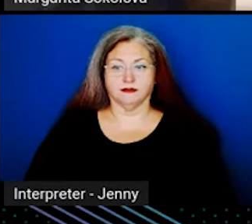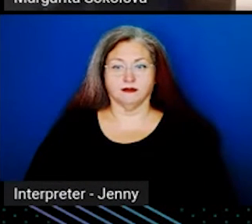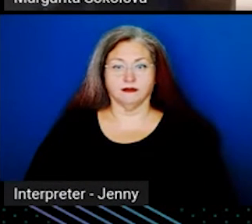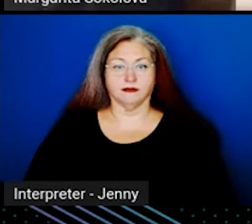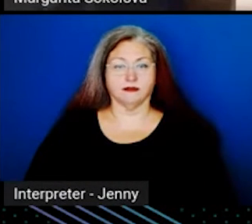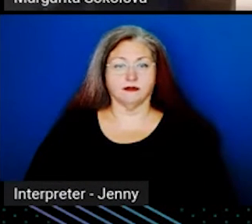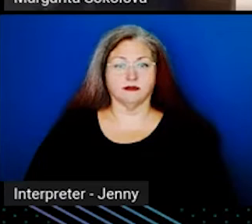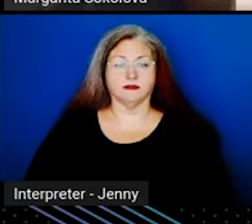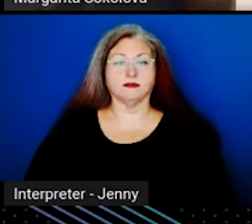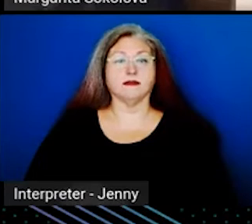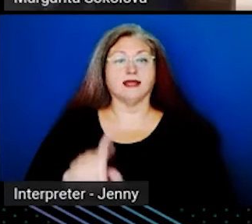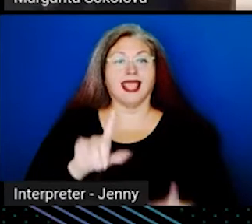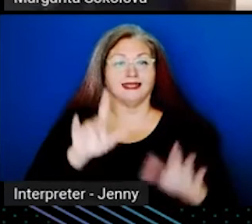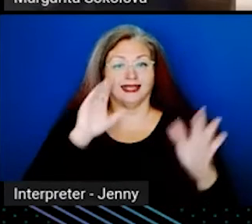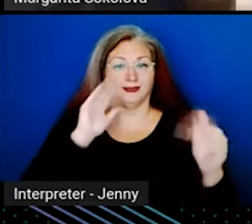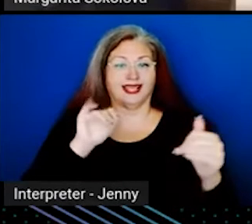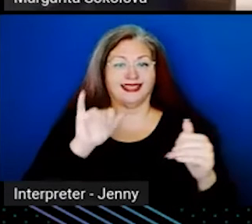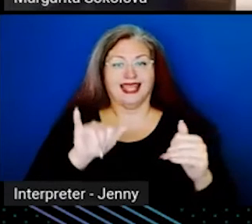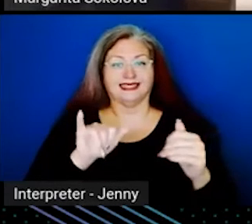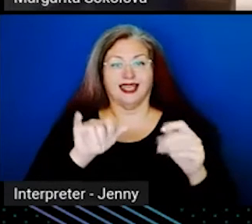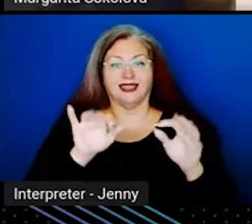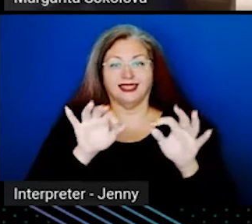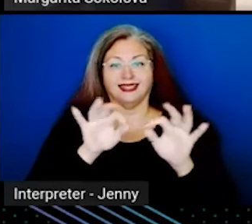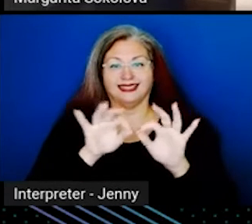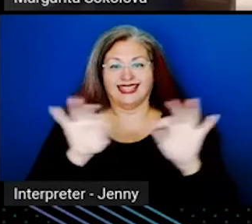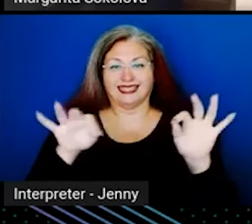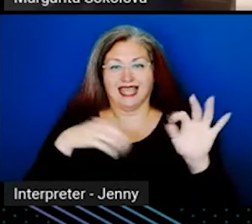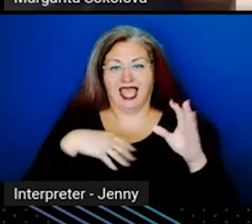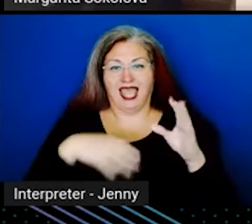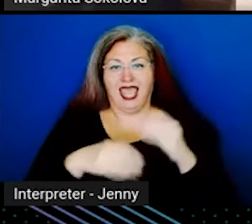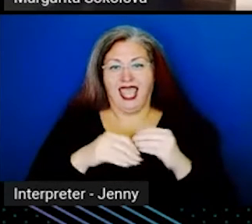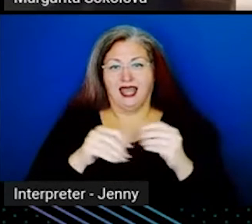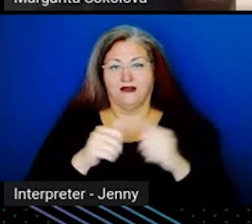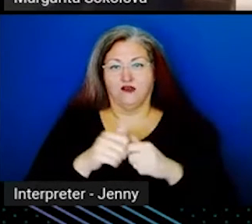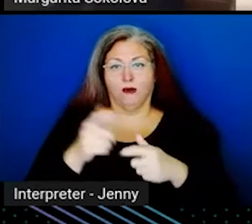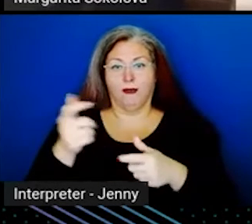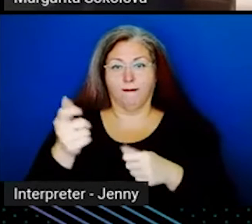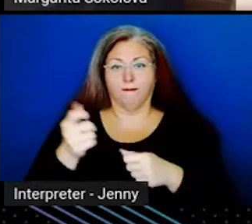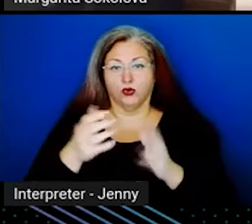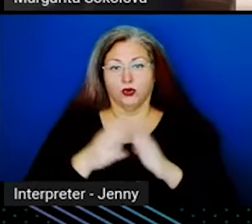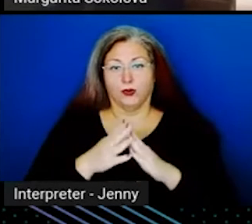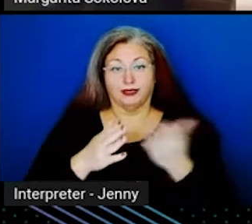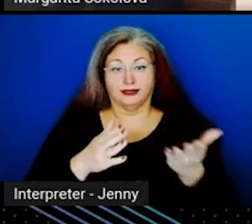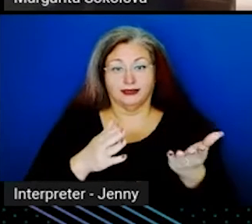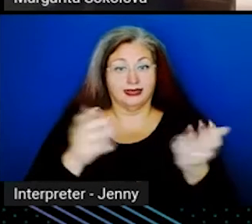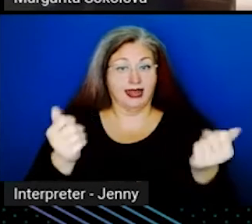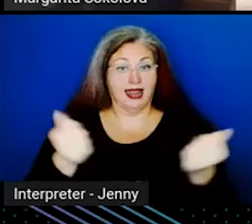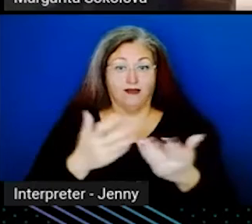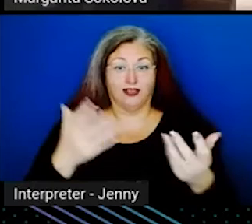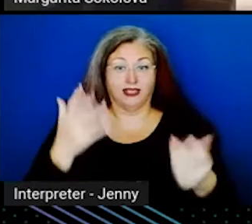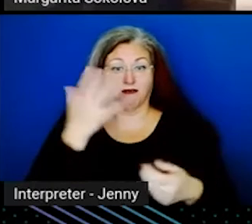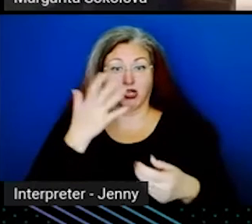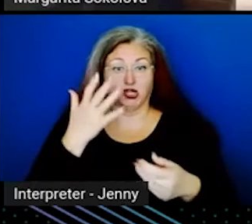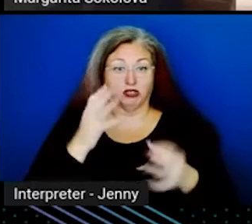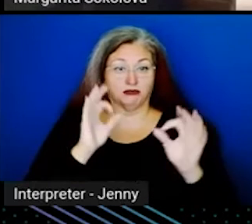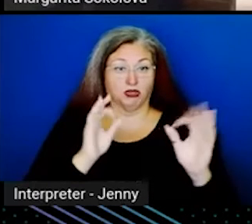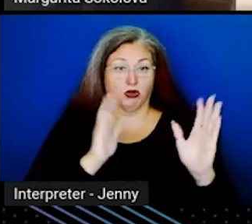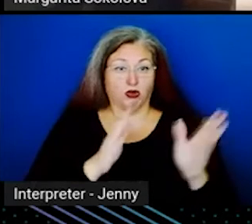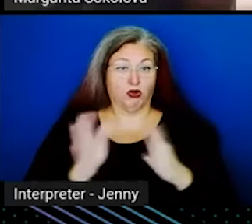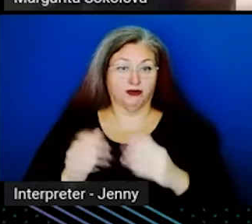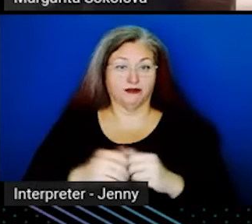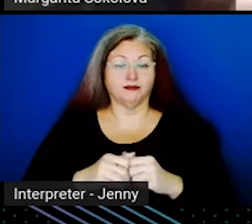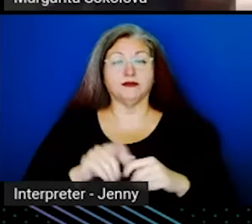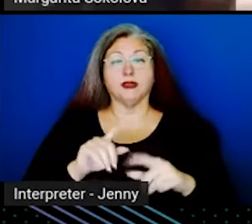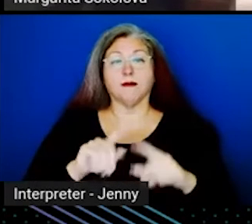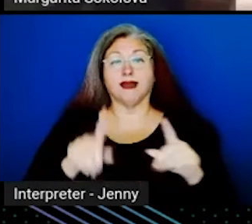And as expected, this is the bit of text that I added in my pull request, and everything looks in order. Now